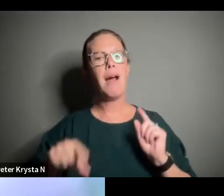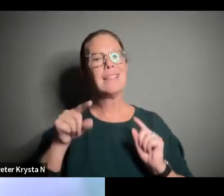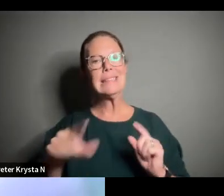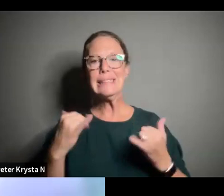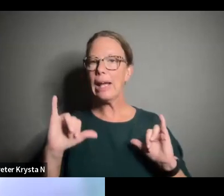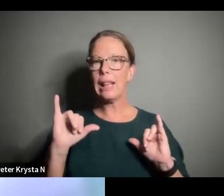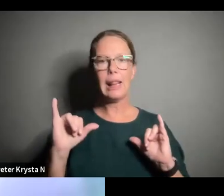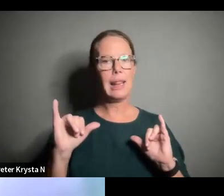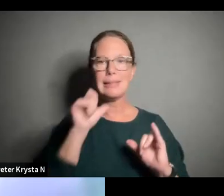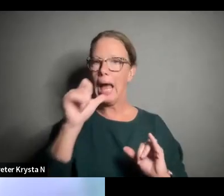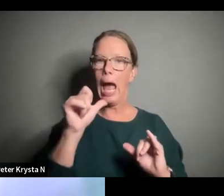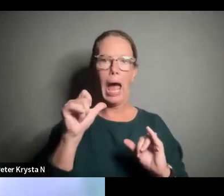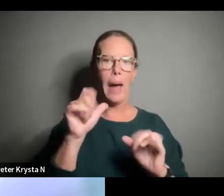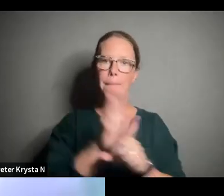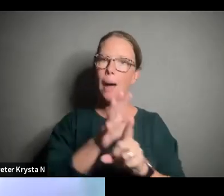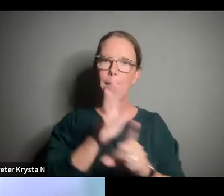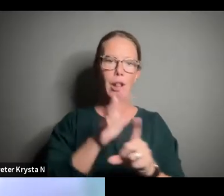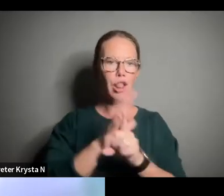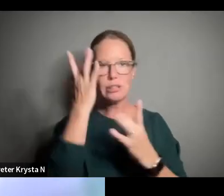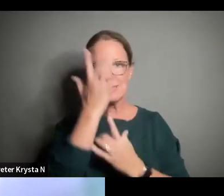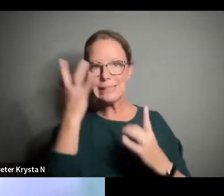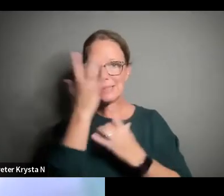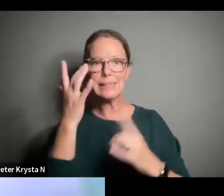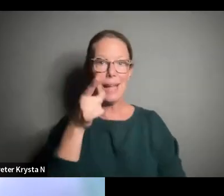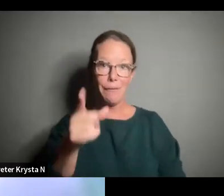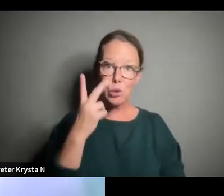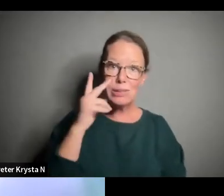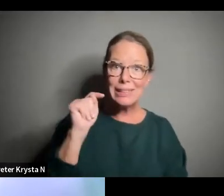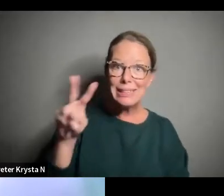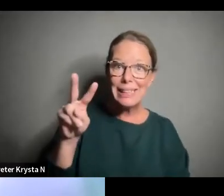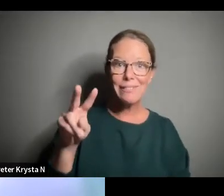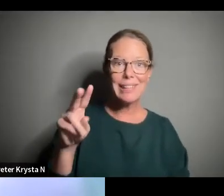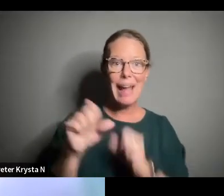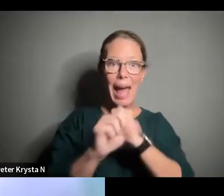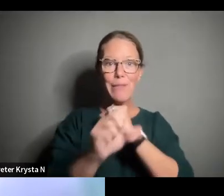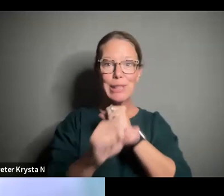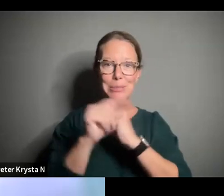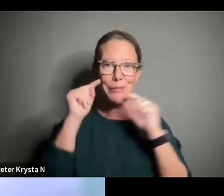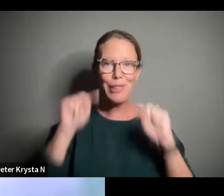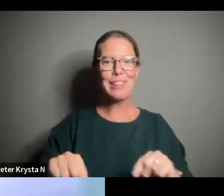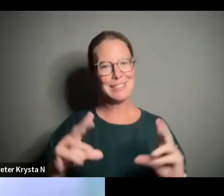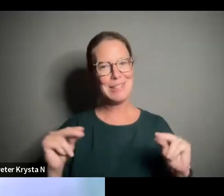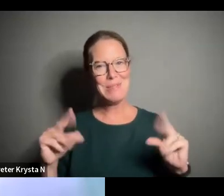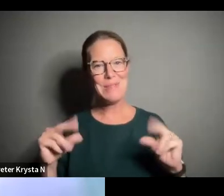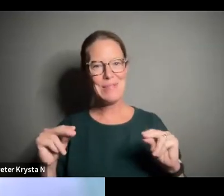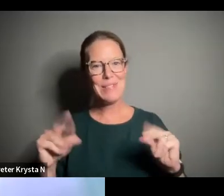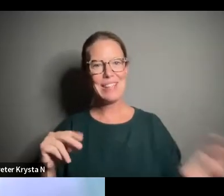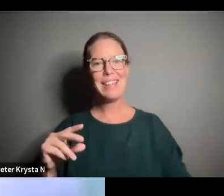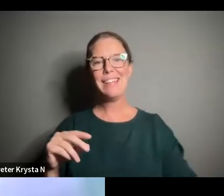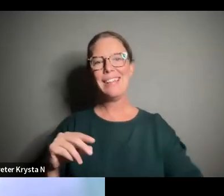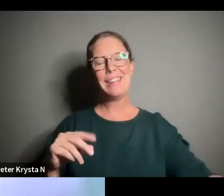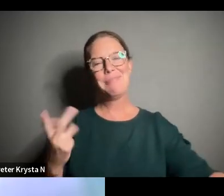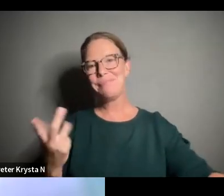disease. I'll be the first to say, has anybody ever seen a TV advertisement for this? No. Have you seen any advertisement? Orphan diseases,